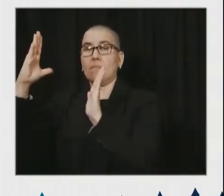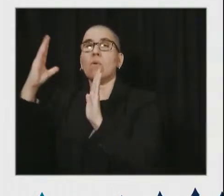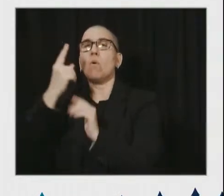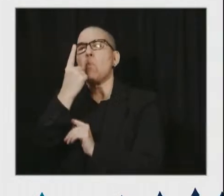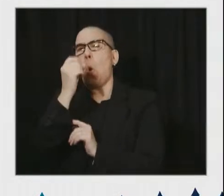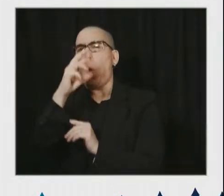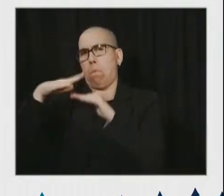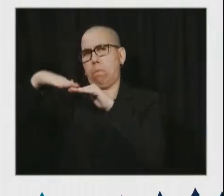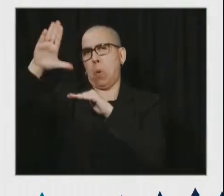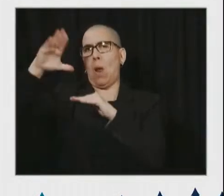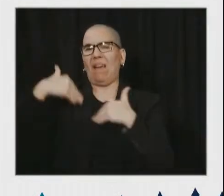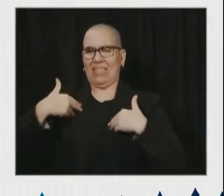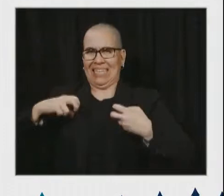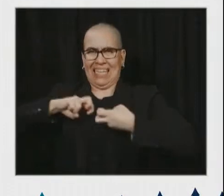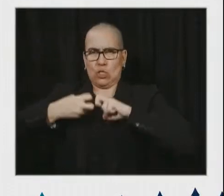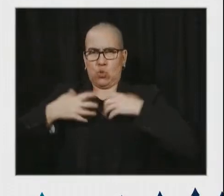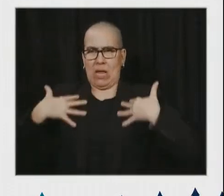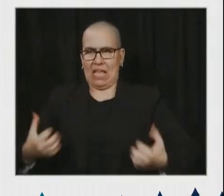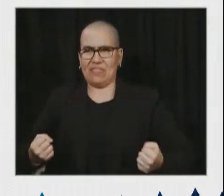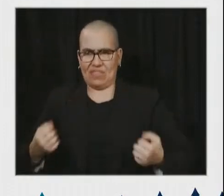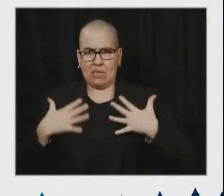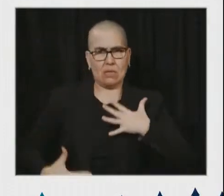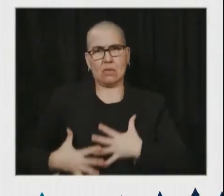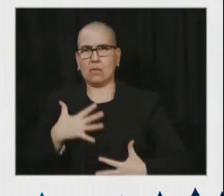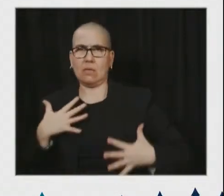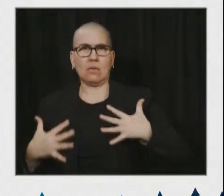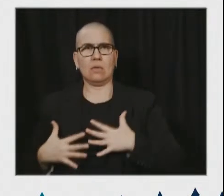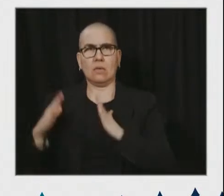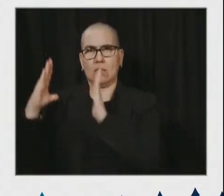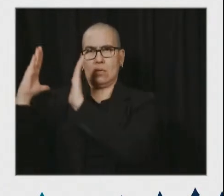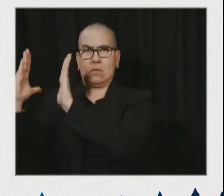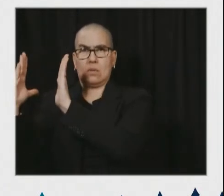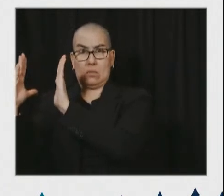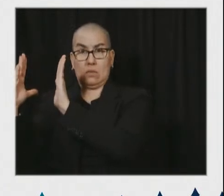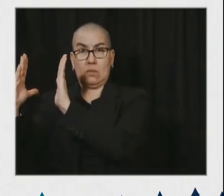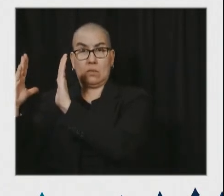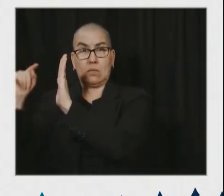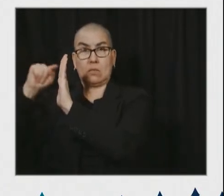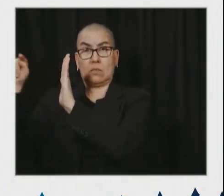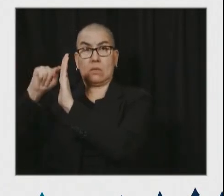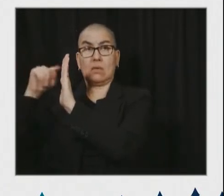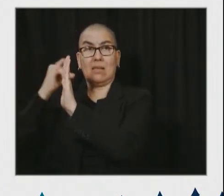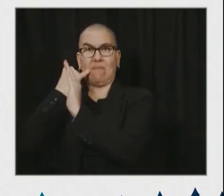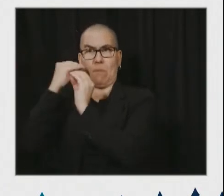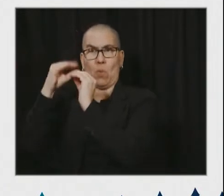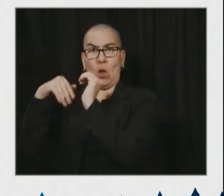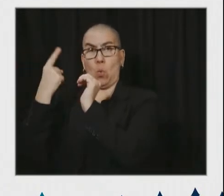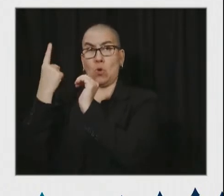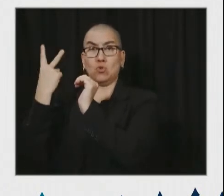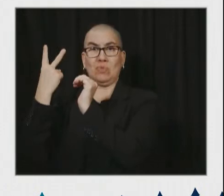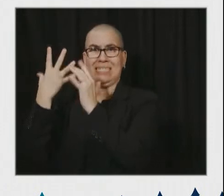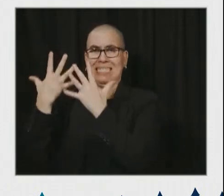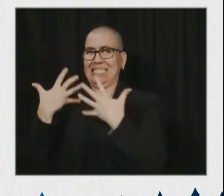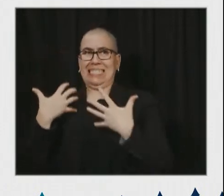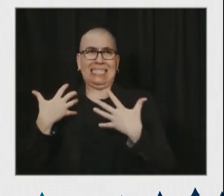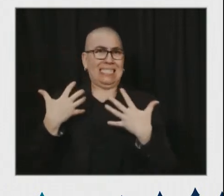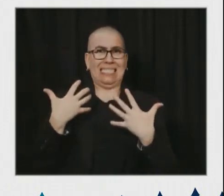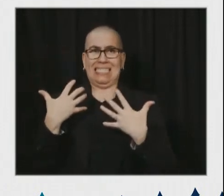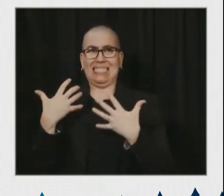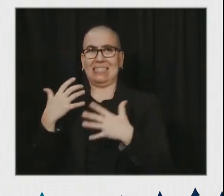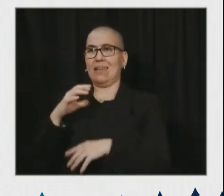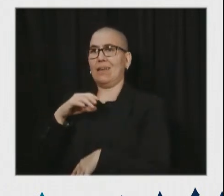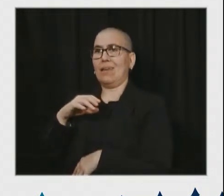16 to 44 if you have 2 of those, which means your health is more compromised. We'll continue on with the essential frontline